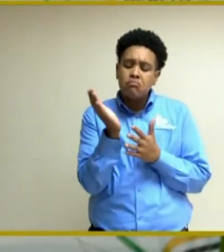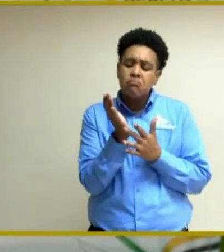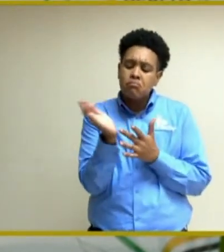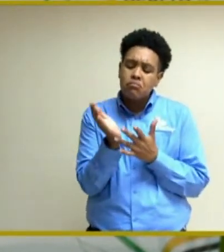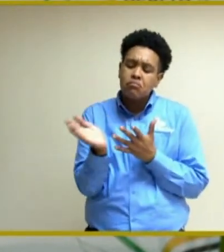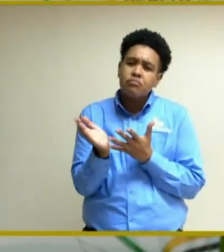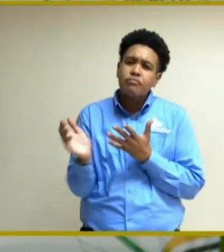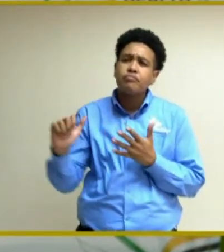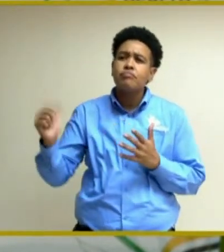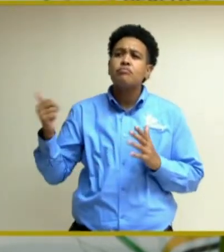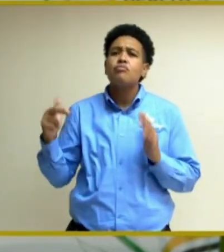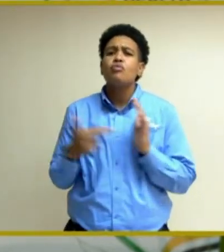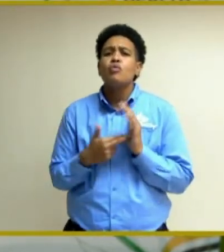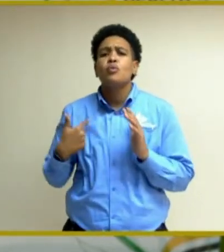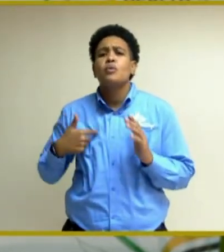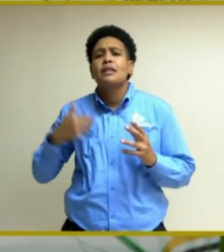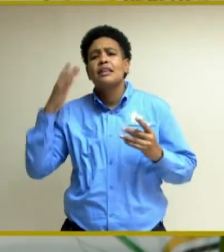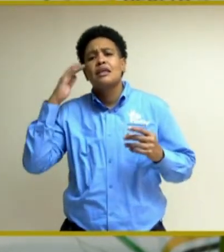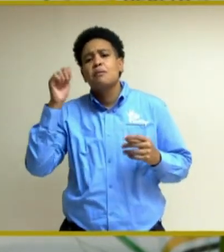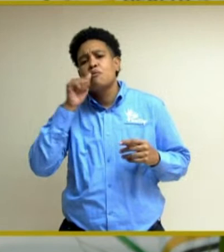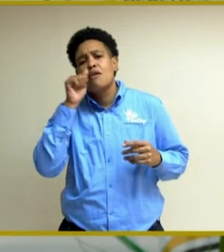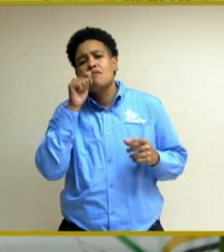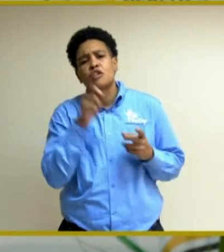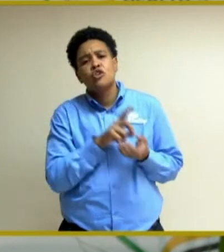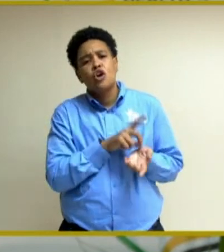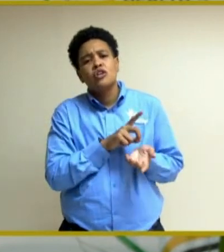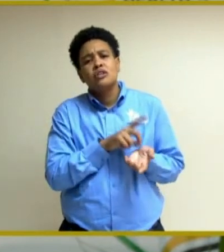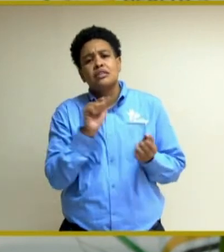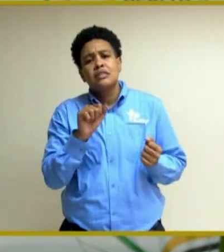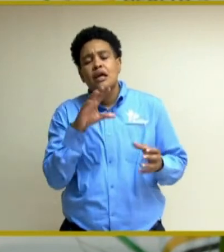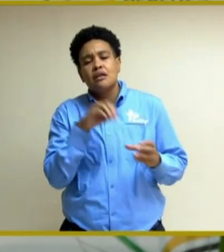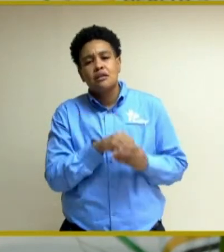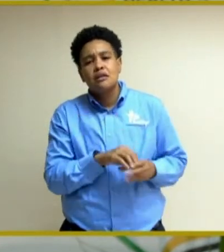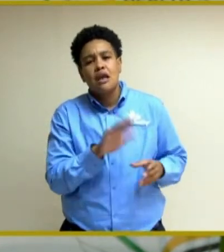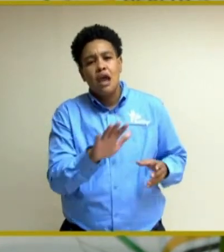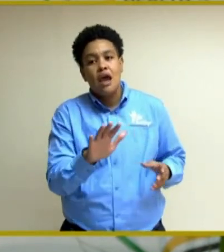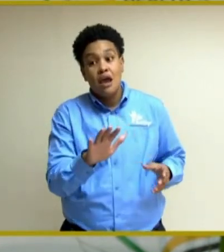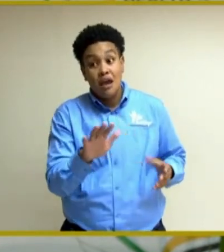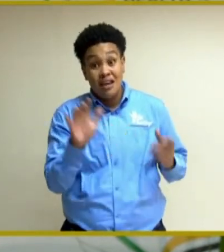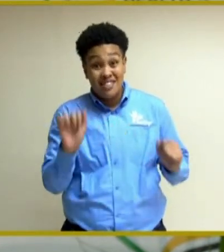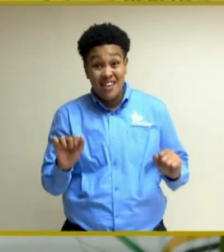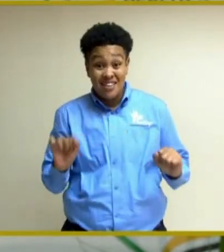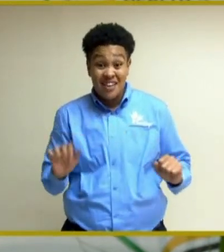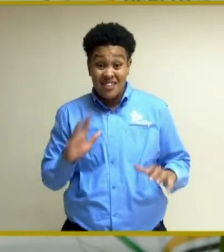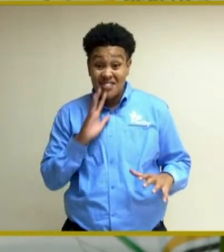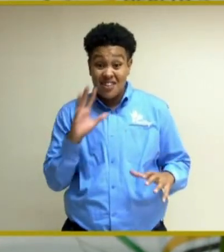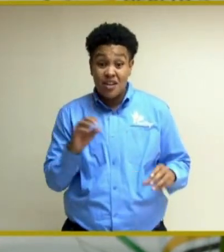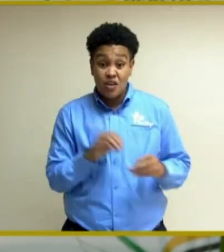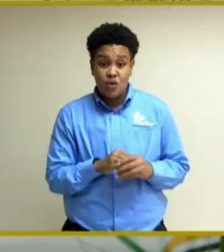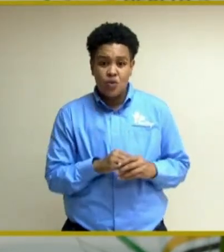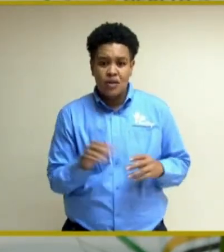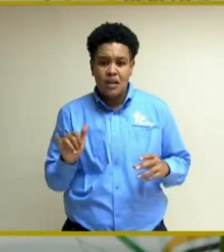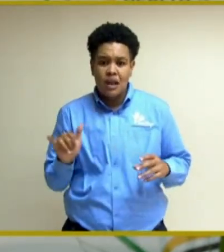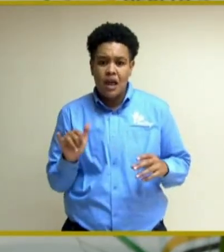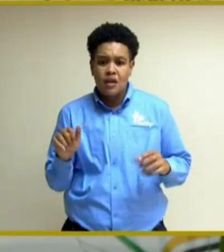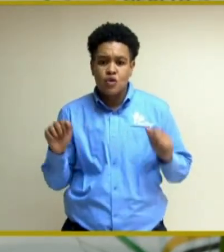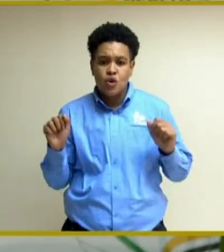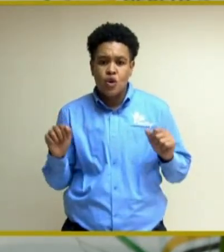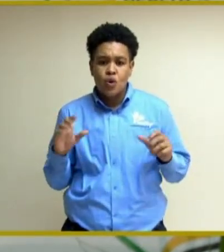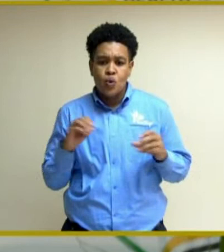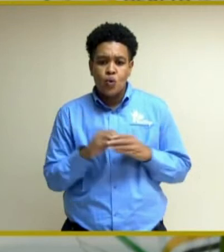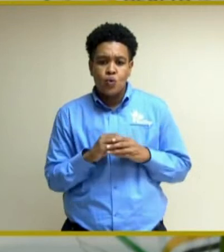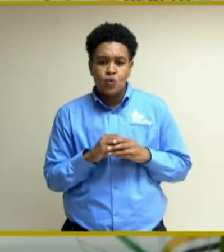we think private doctors can play, and that may even include, or is likely to include,